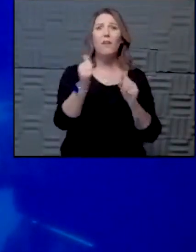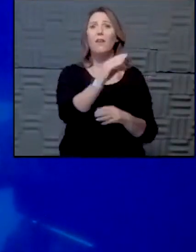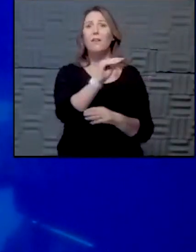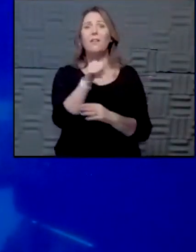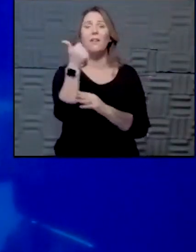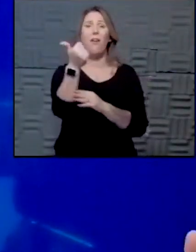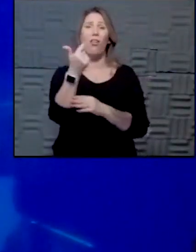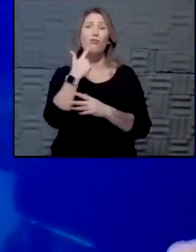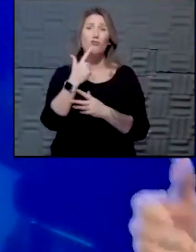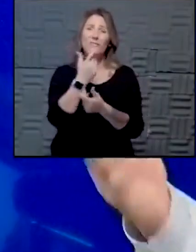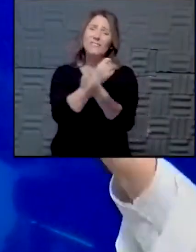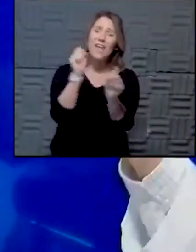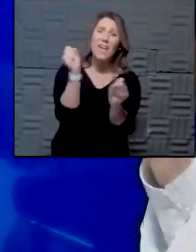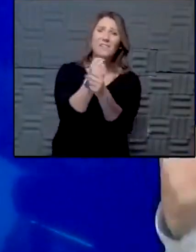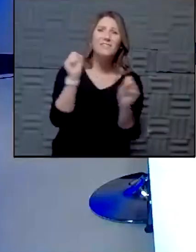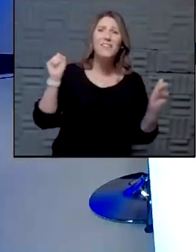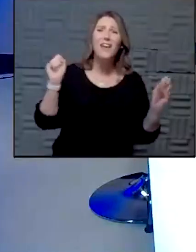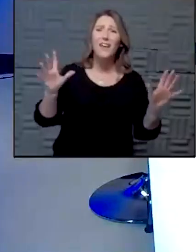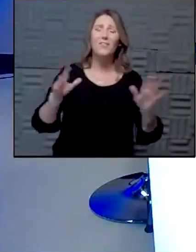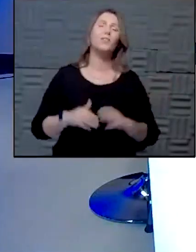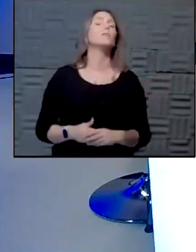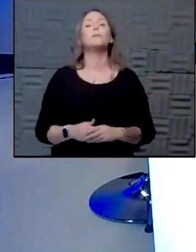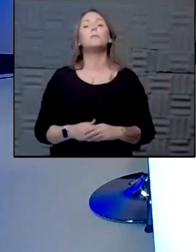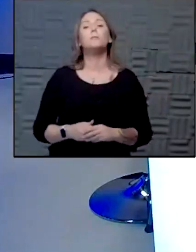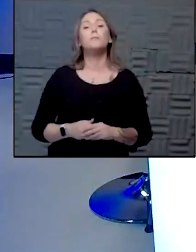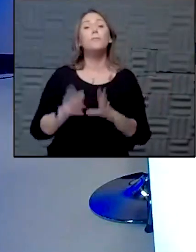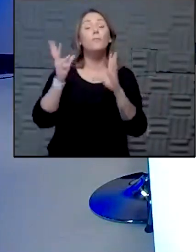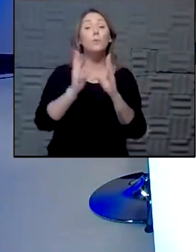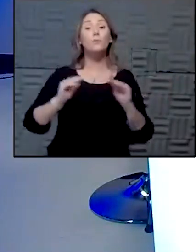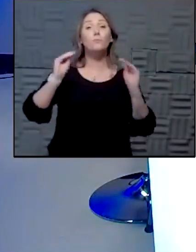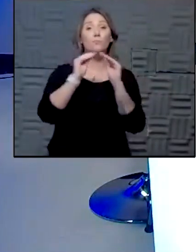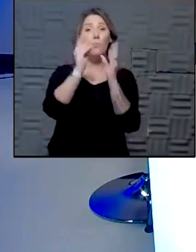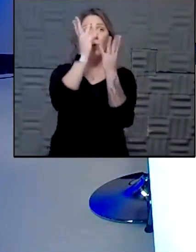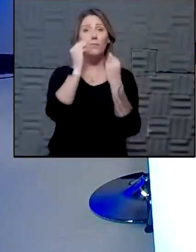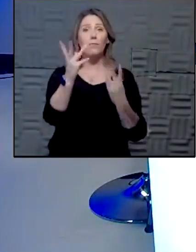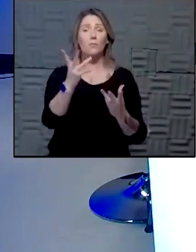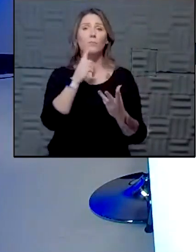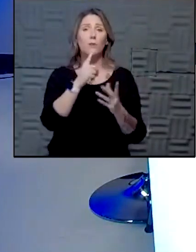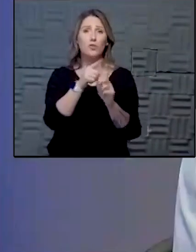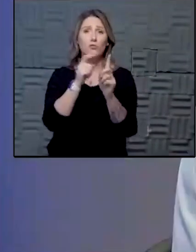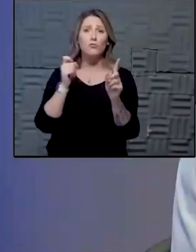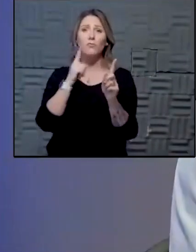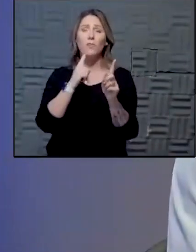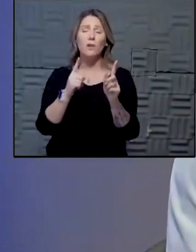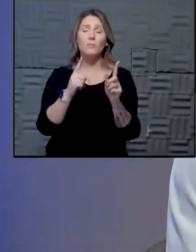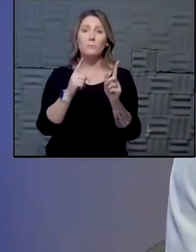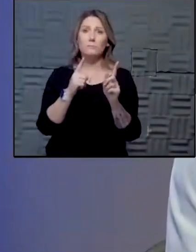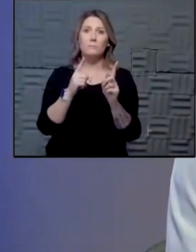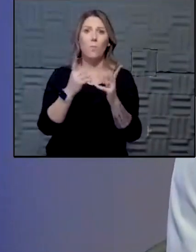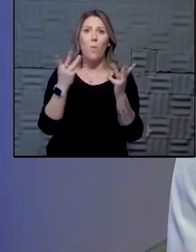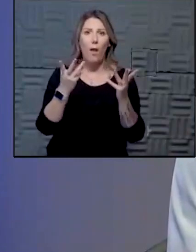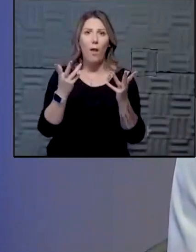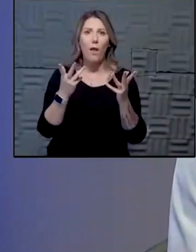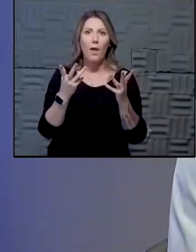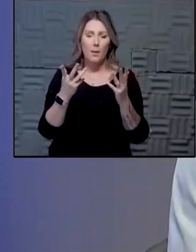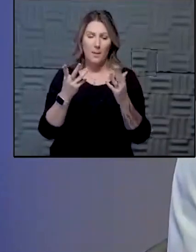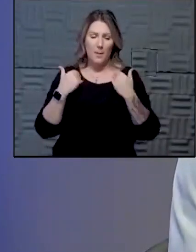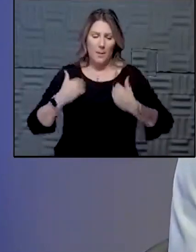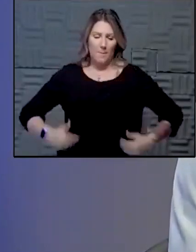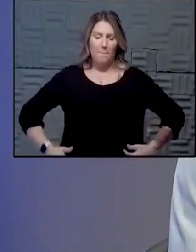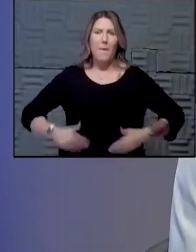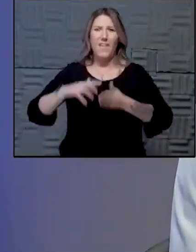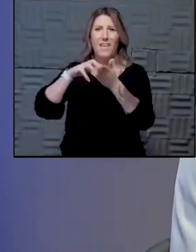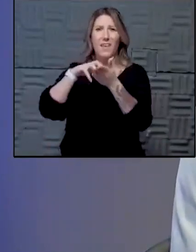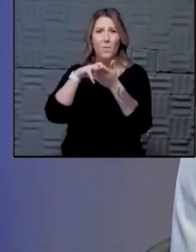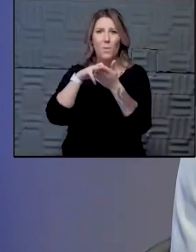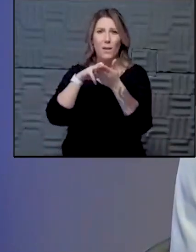safe, safe, safe. That's what we like, the triple safe. Yeah, and I think there's more and more information coming out about, number one, immunocompromised people. So more